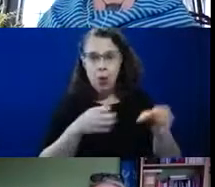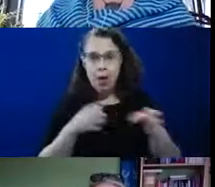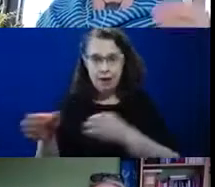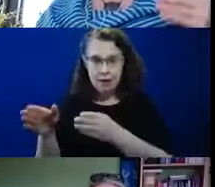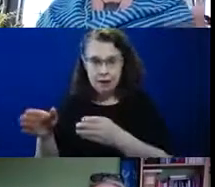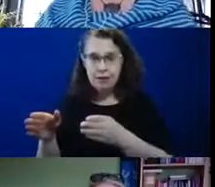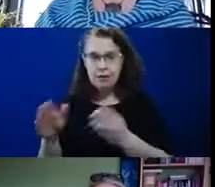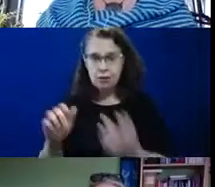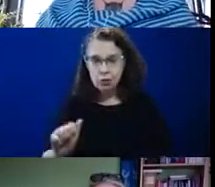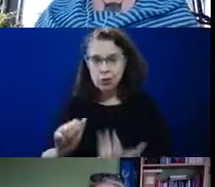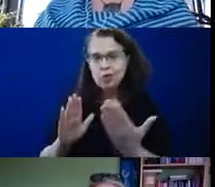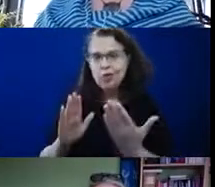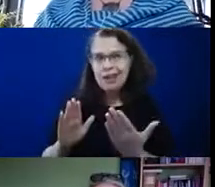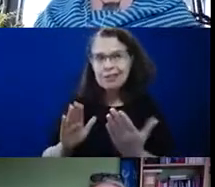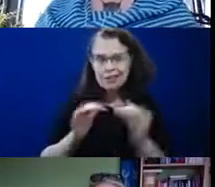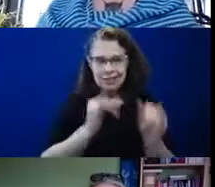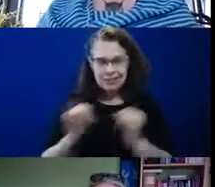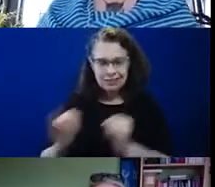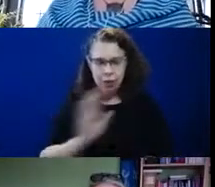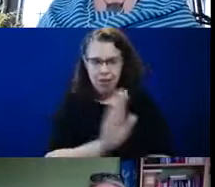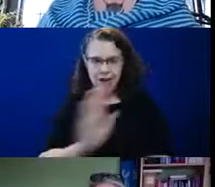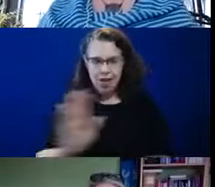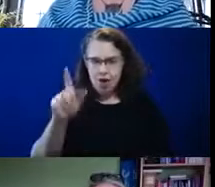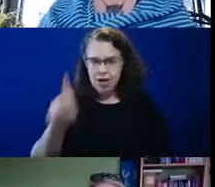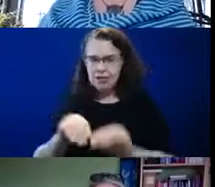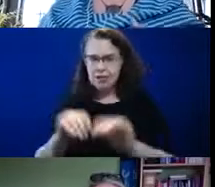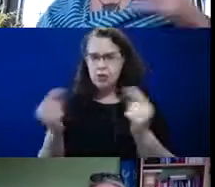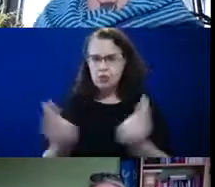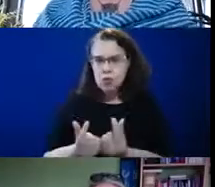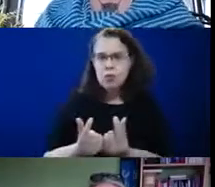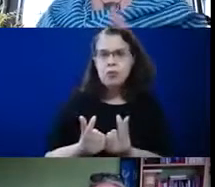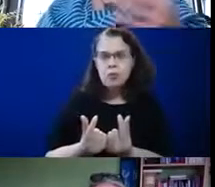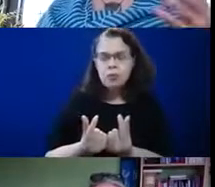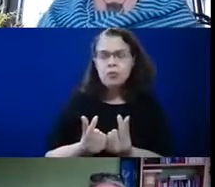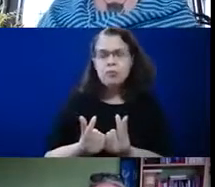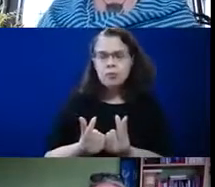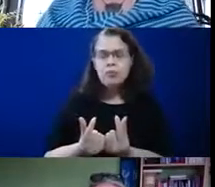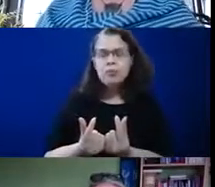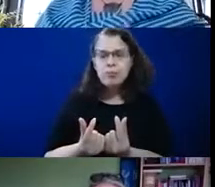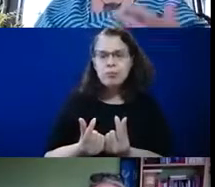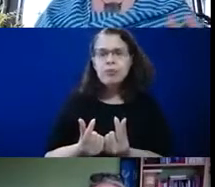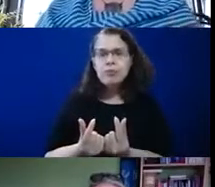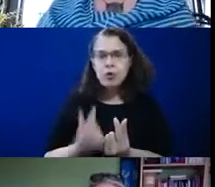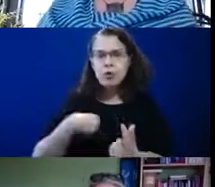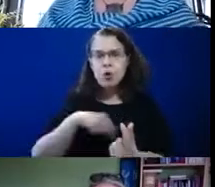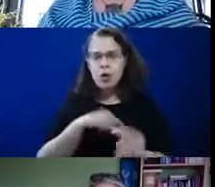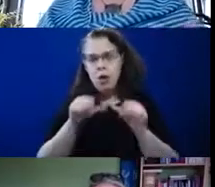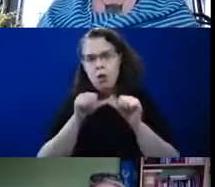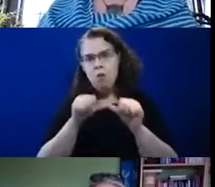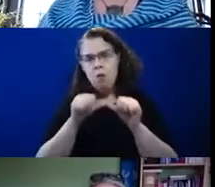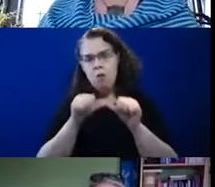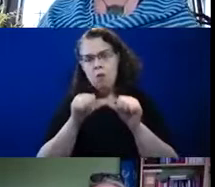address the needs of the individual within a group is something that, you know, we are constantly doing